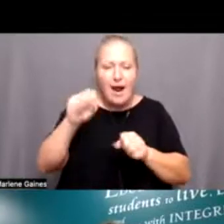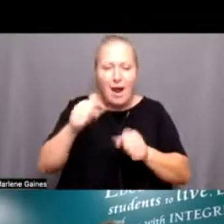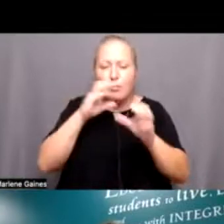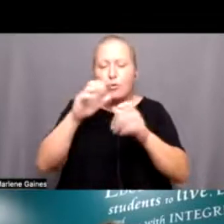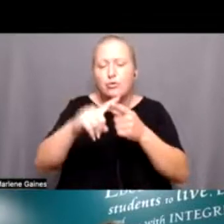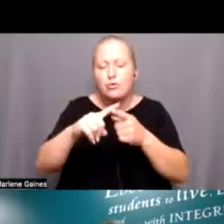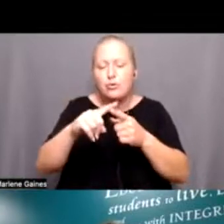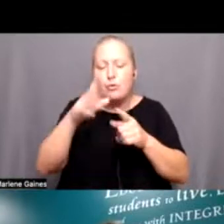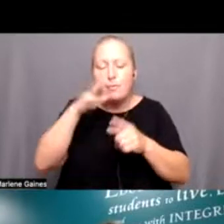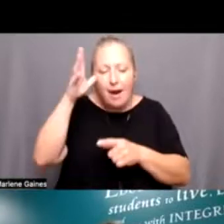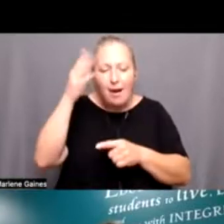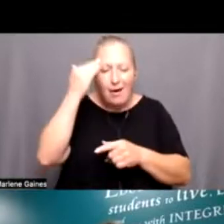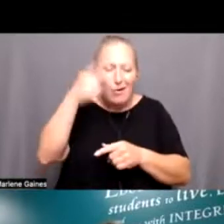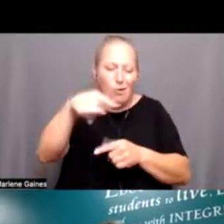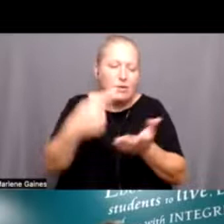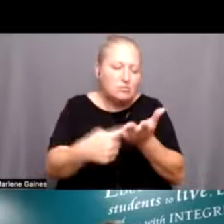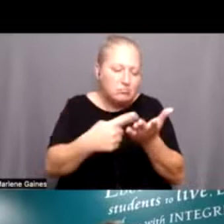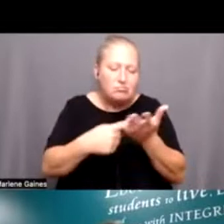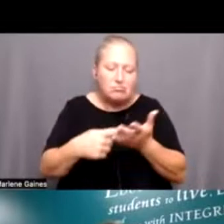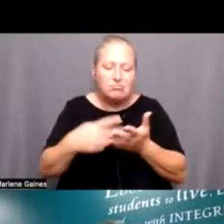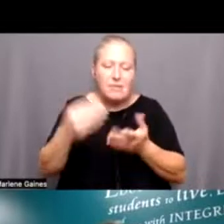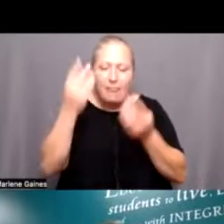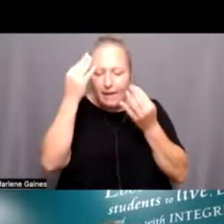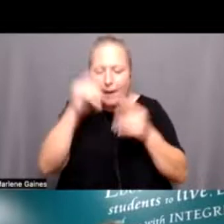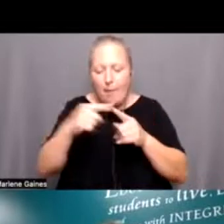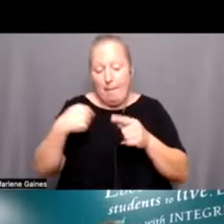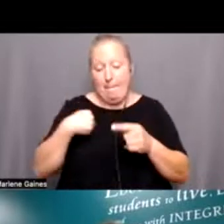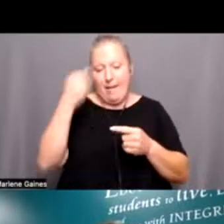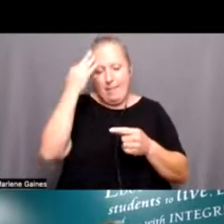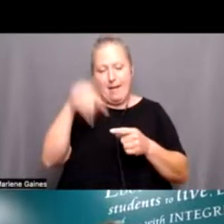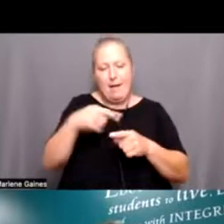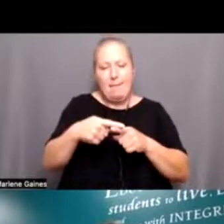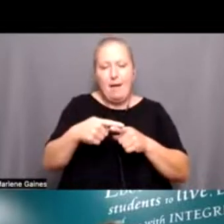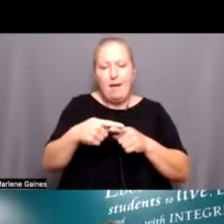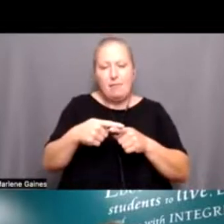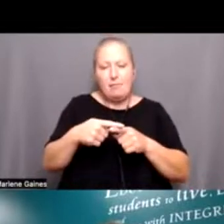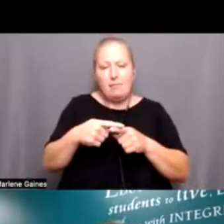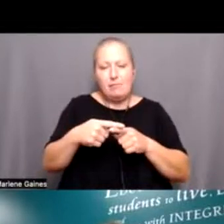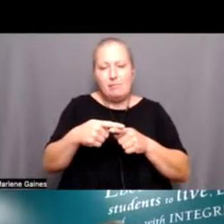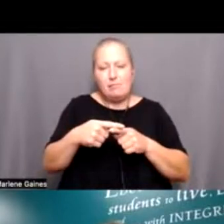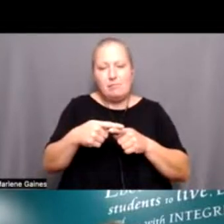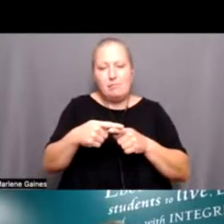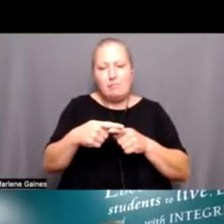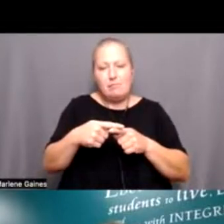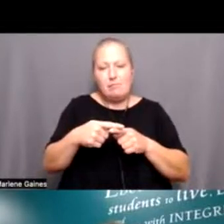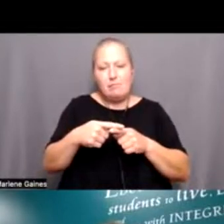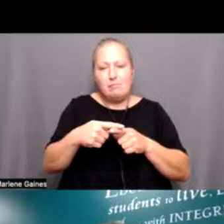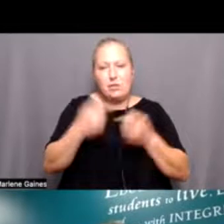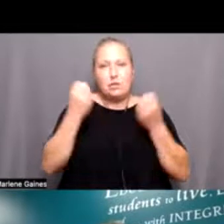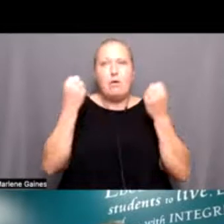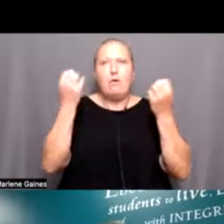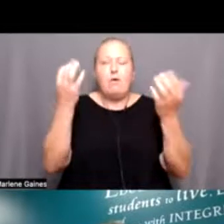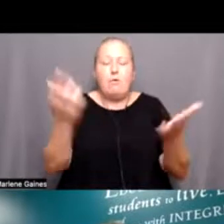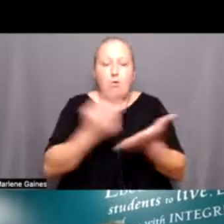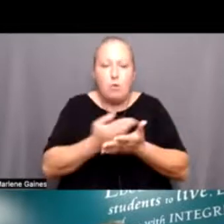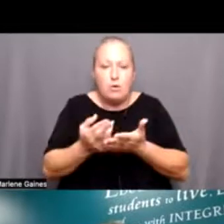that you all are talking about and thinking about, but it's kind of just making me think about this like plethora of resources. How